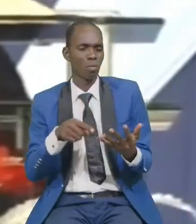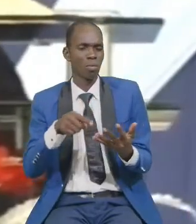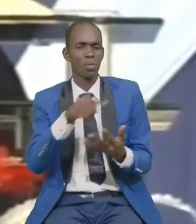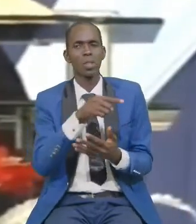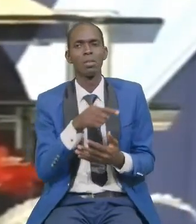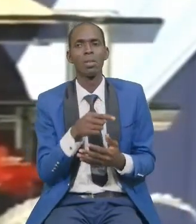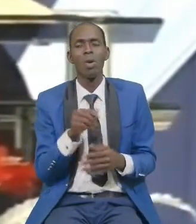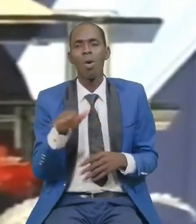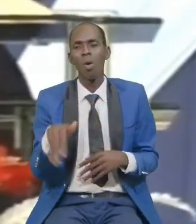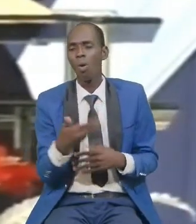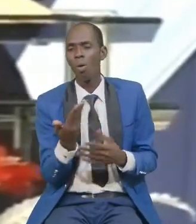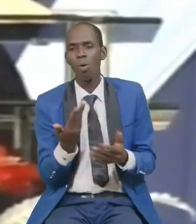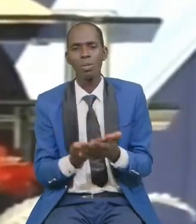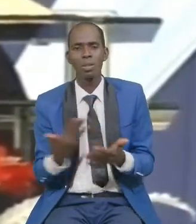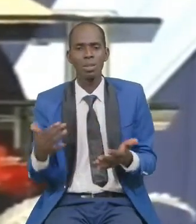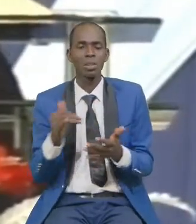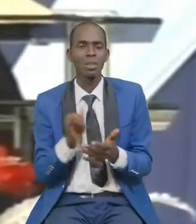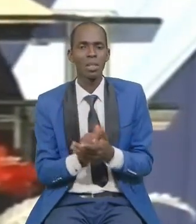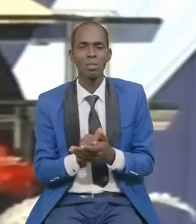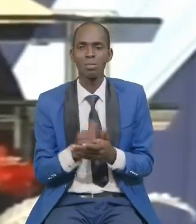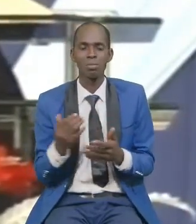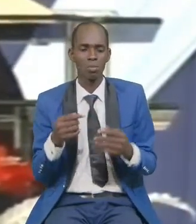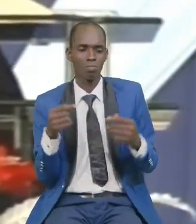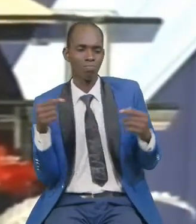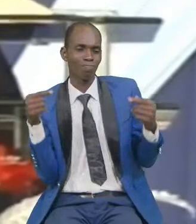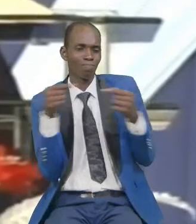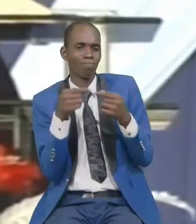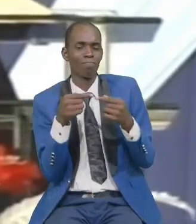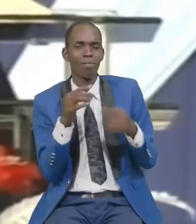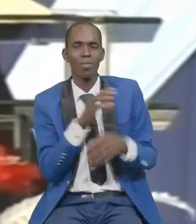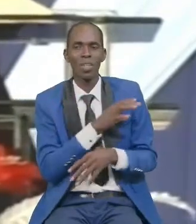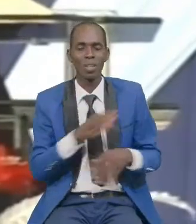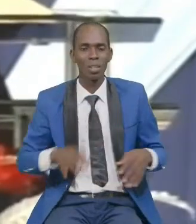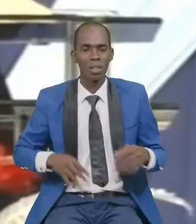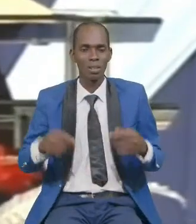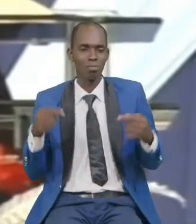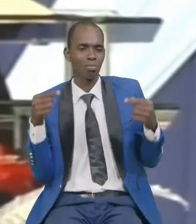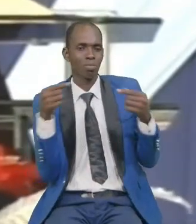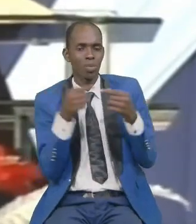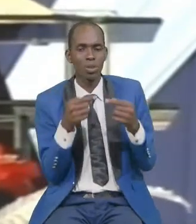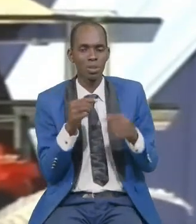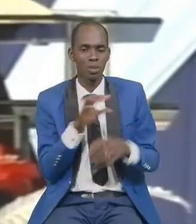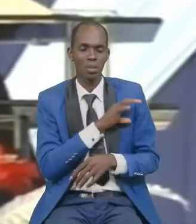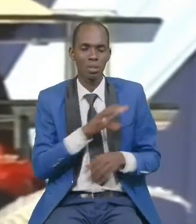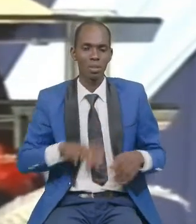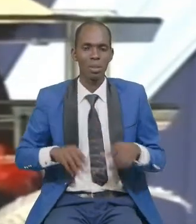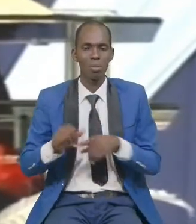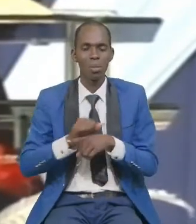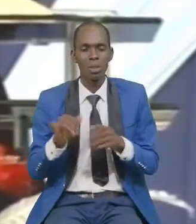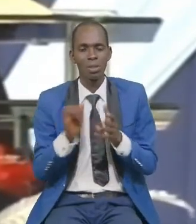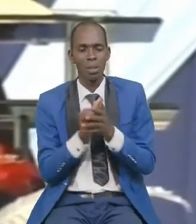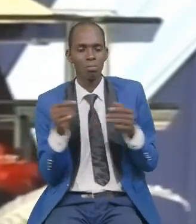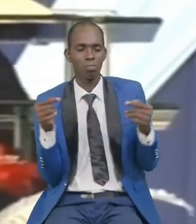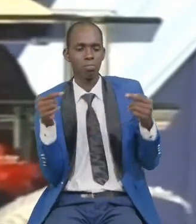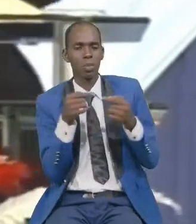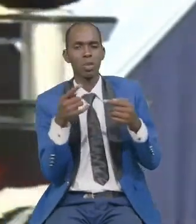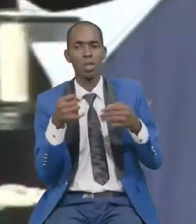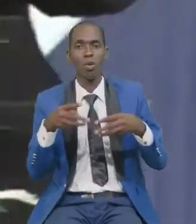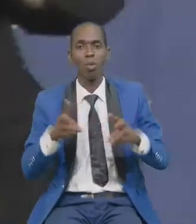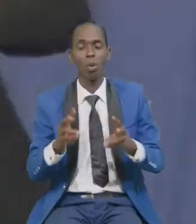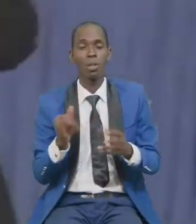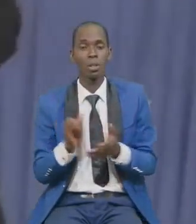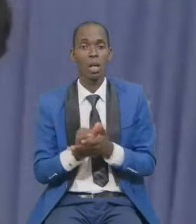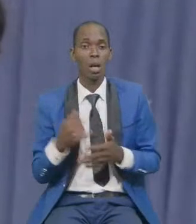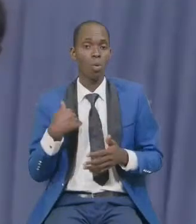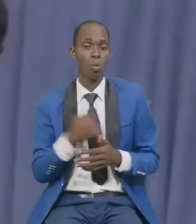that contradicts Christ, anything that contradicts Christianity, anything that contradicts the way that we live in